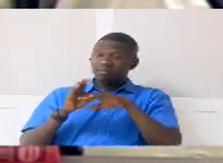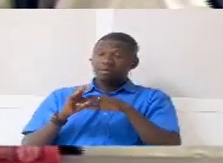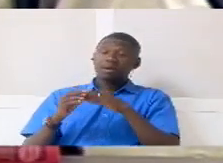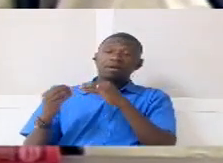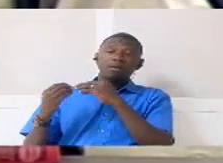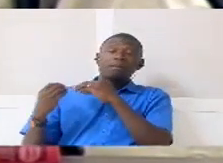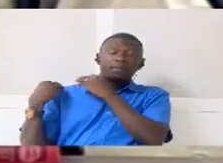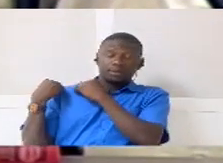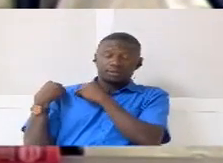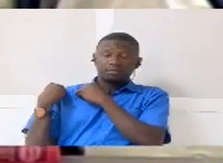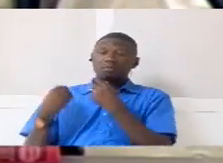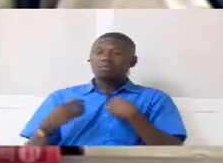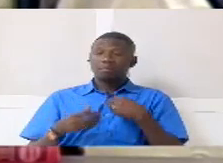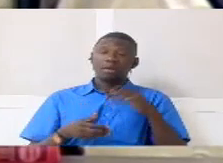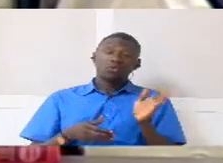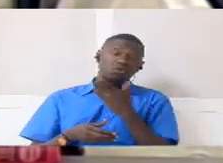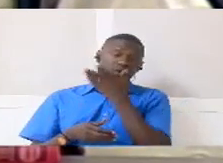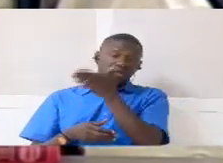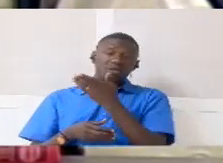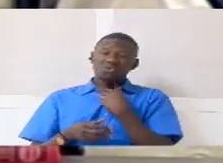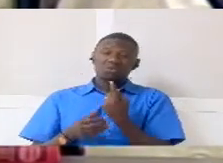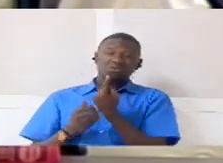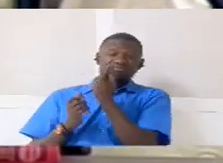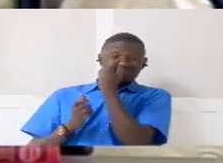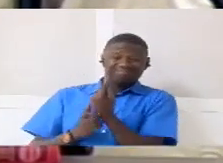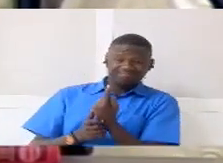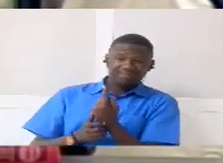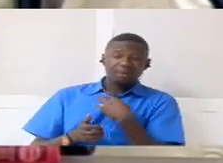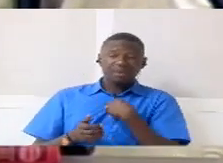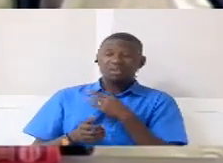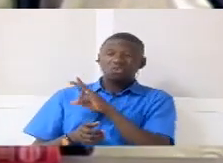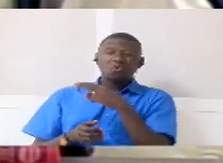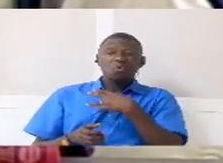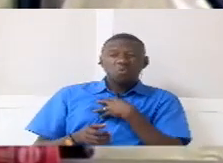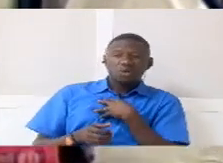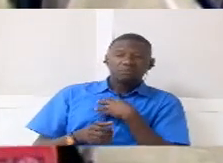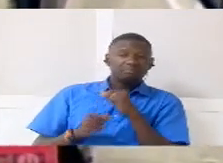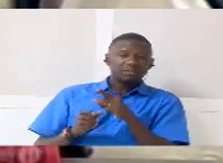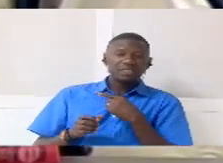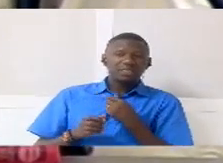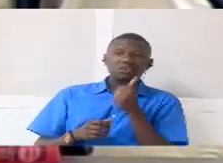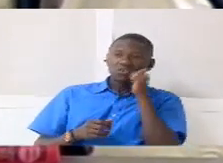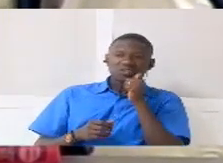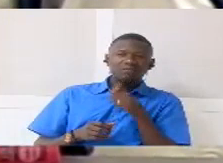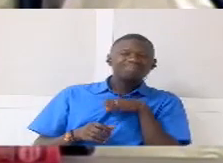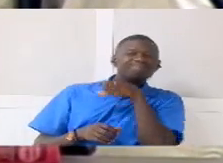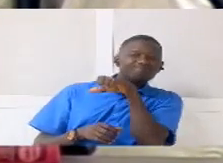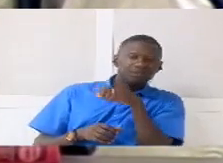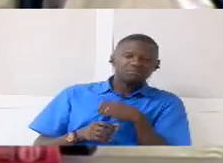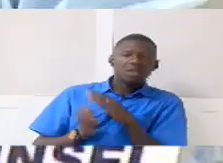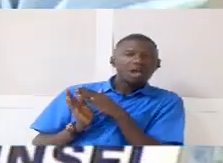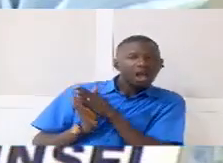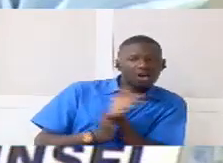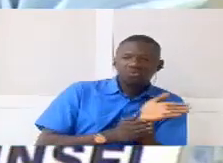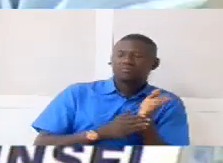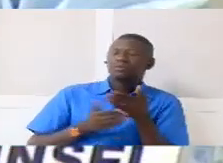My going there was just to isolate me. It's like they did not want me, and they used that as a ploy to get me out of the way. We